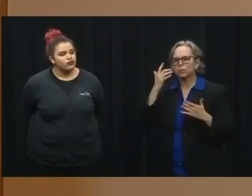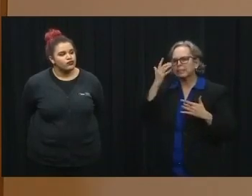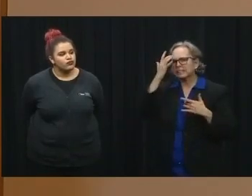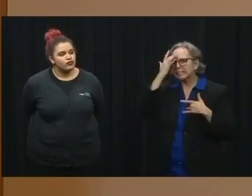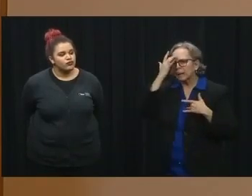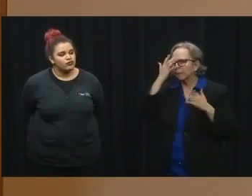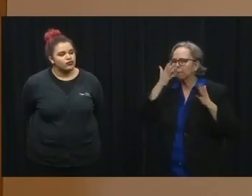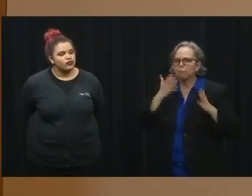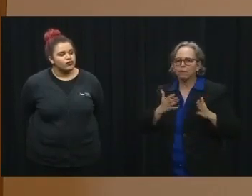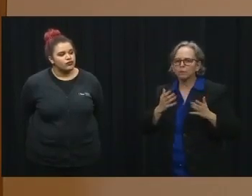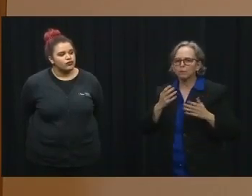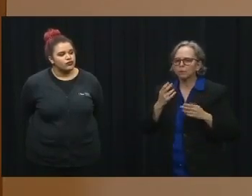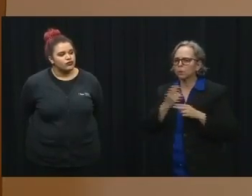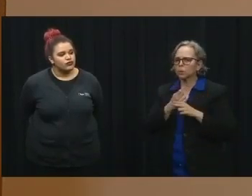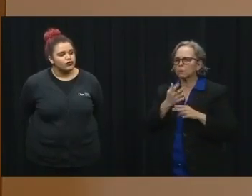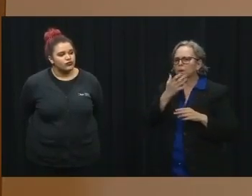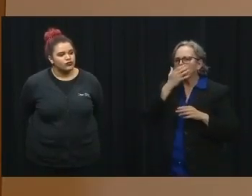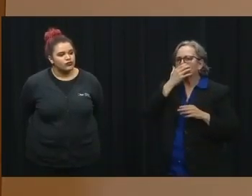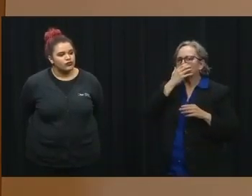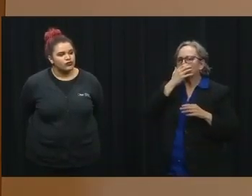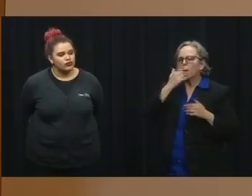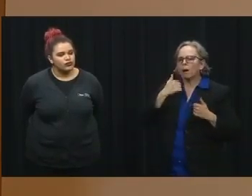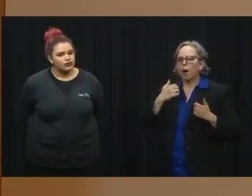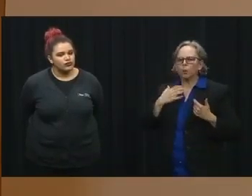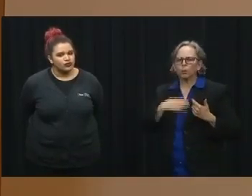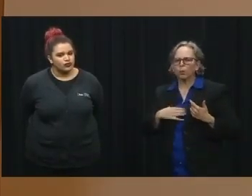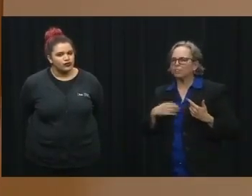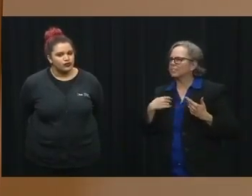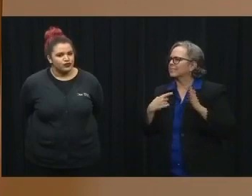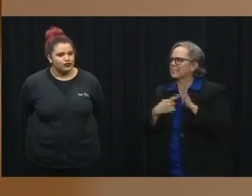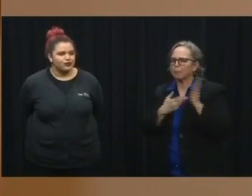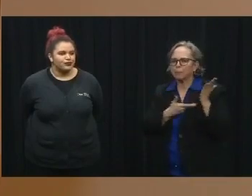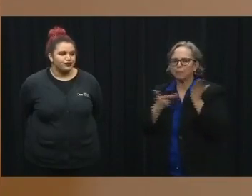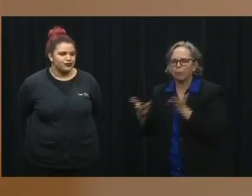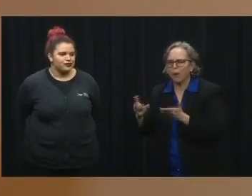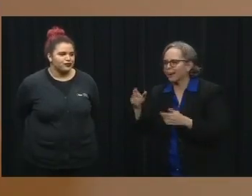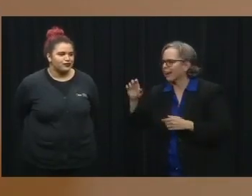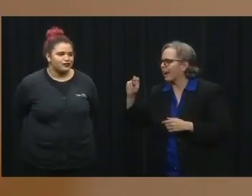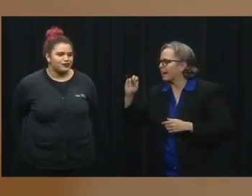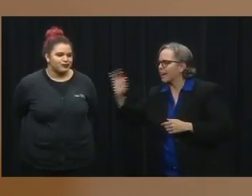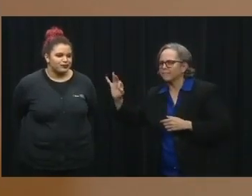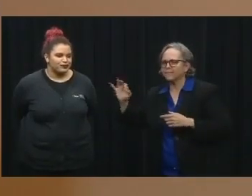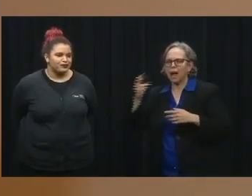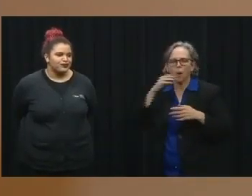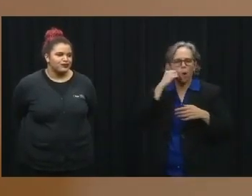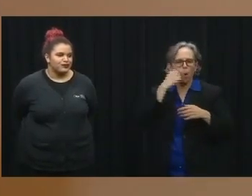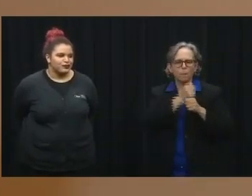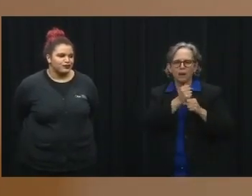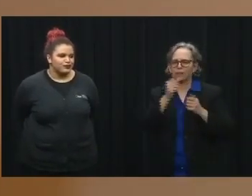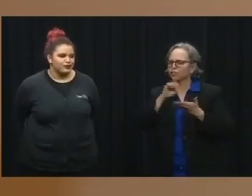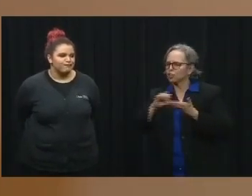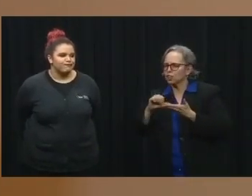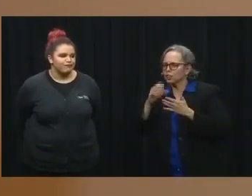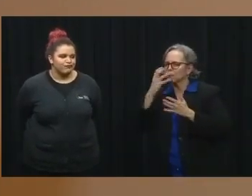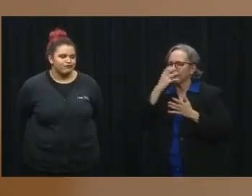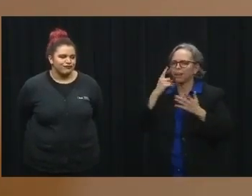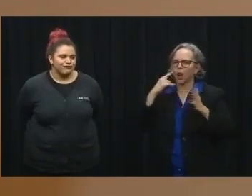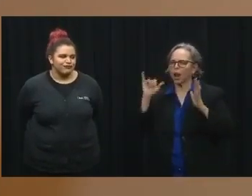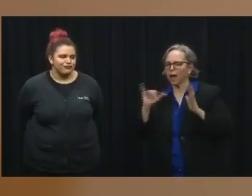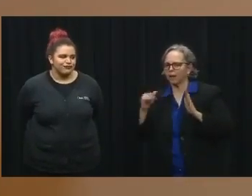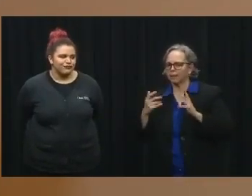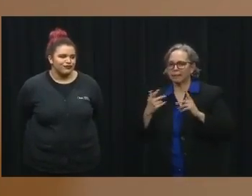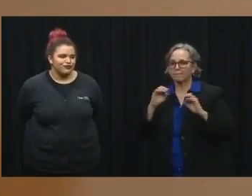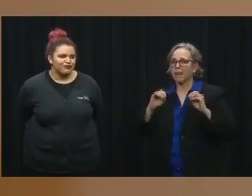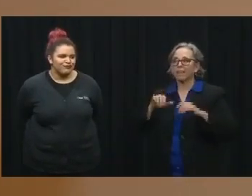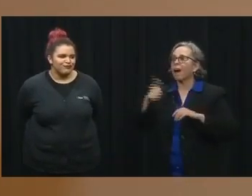mask. That's the different. I wish I had my examples with me today. When there's nothing else available, something like